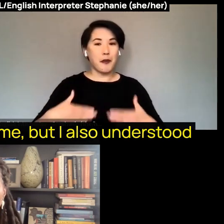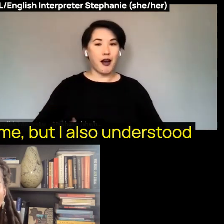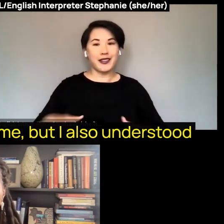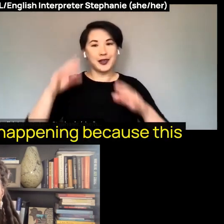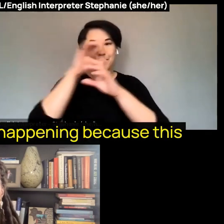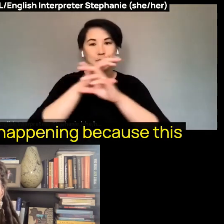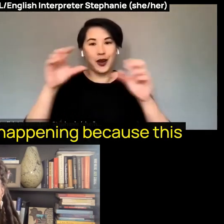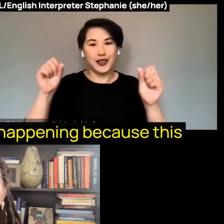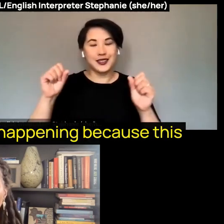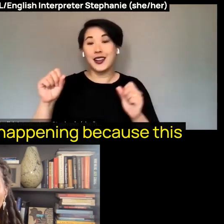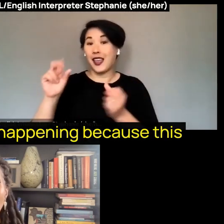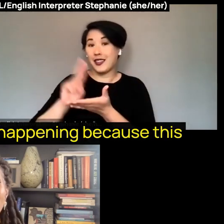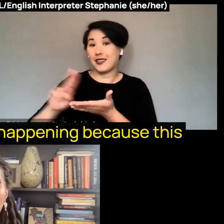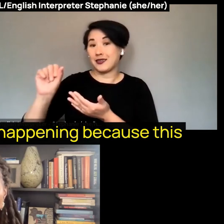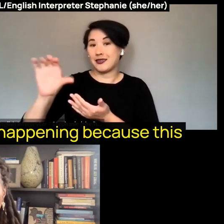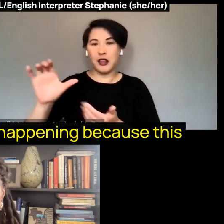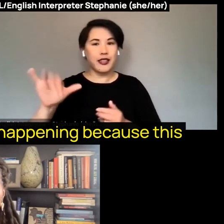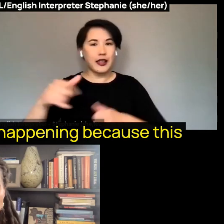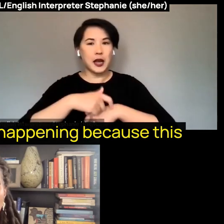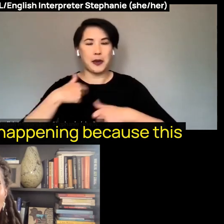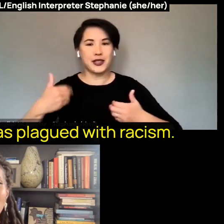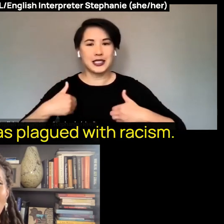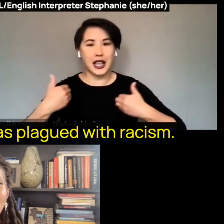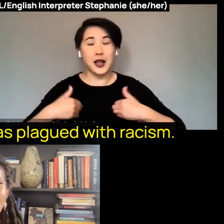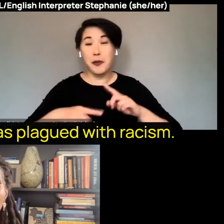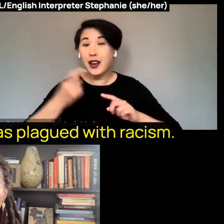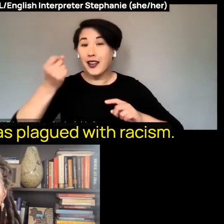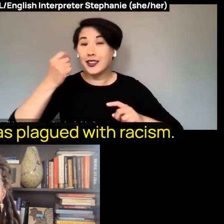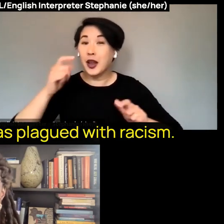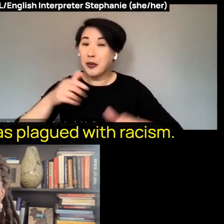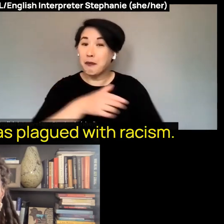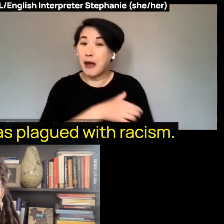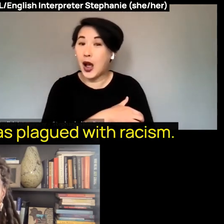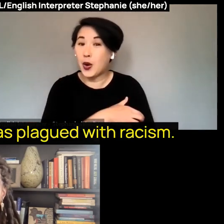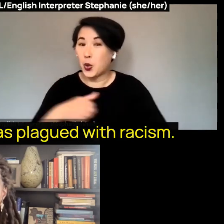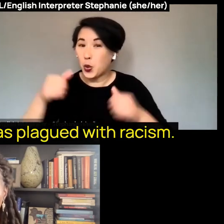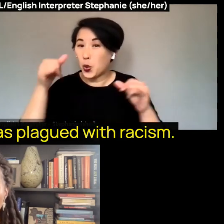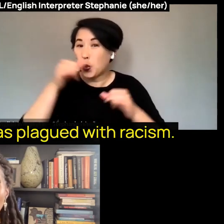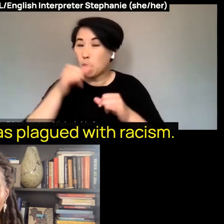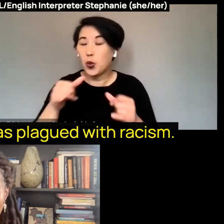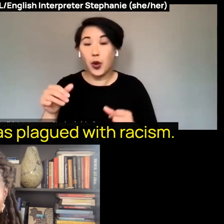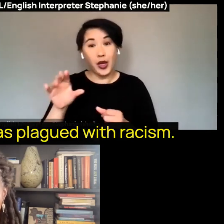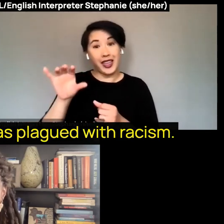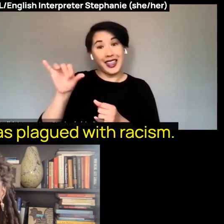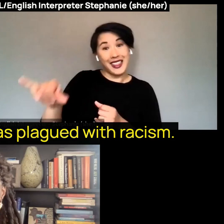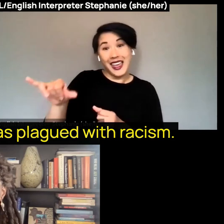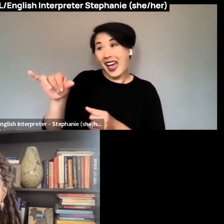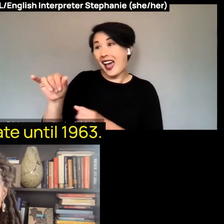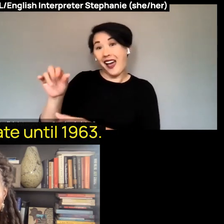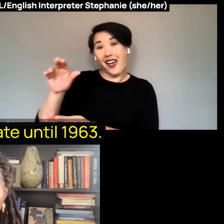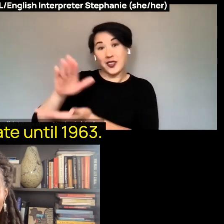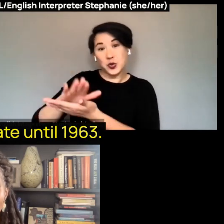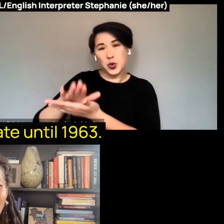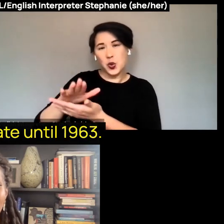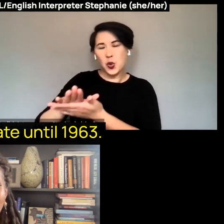but I also understood the magnitude of what was happening, because this is an institution that was plagued with racism.